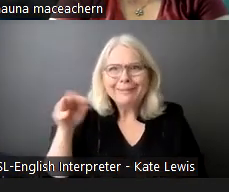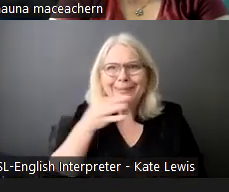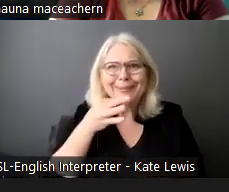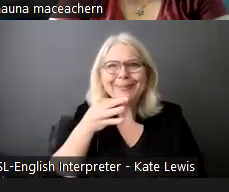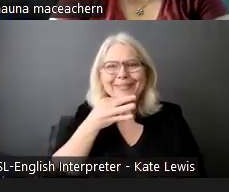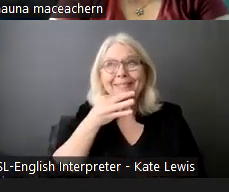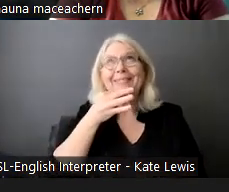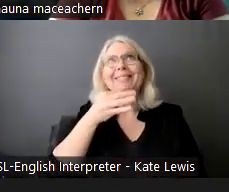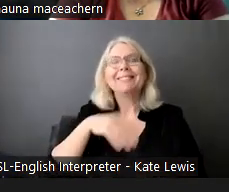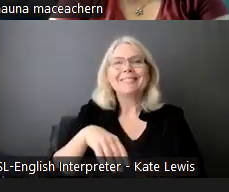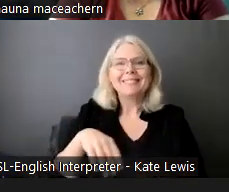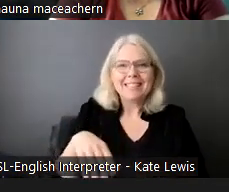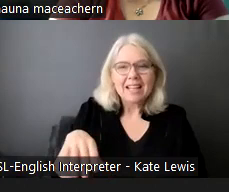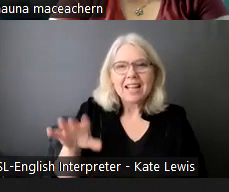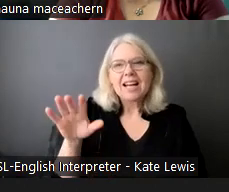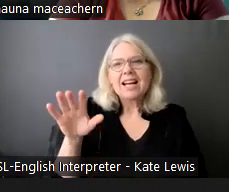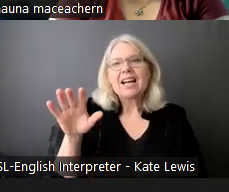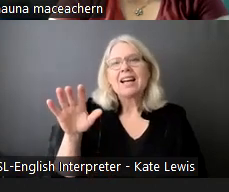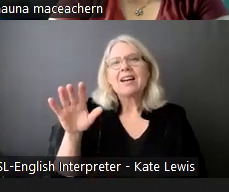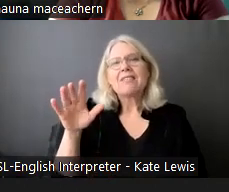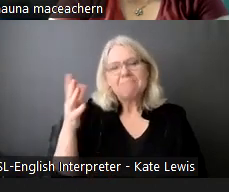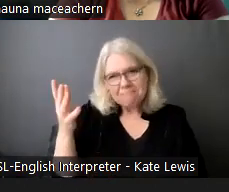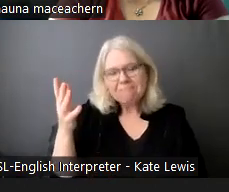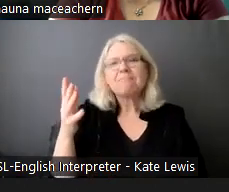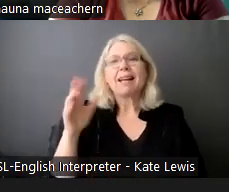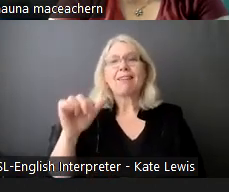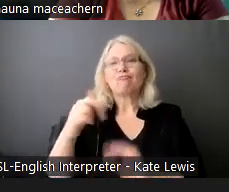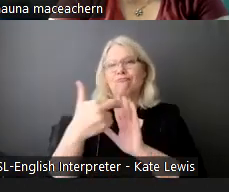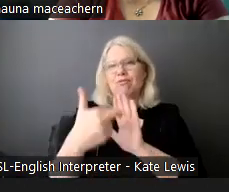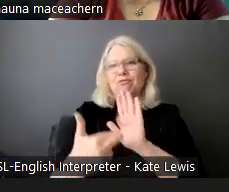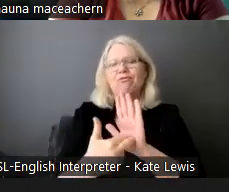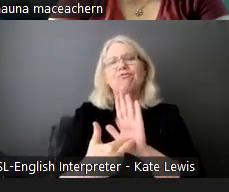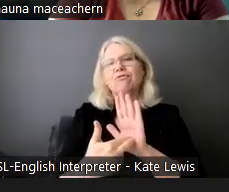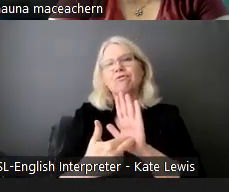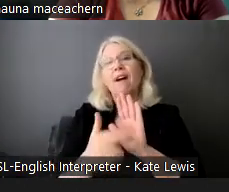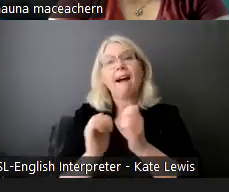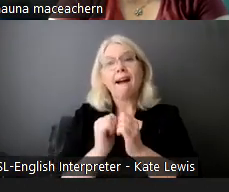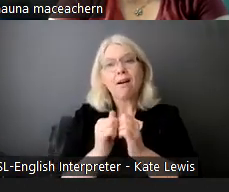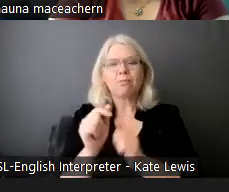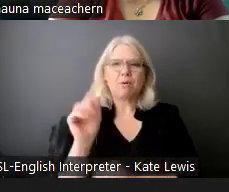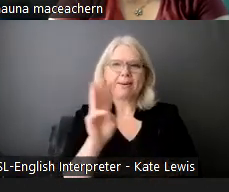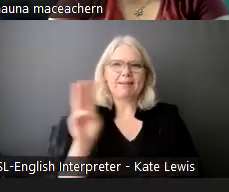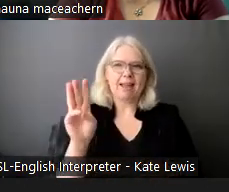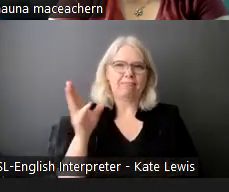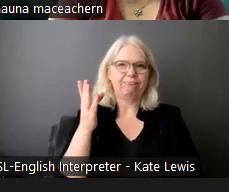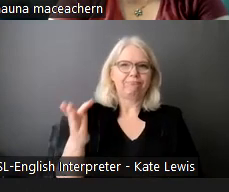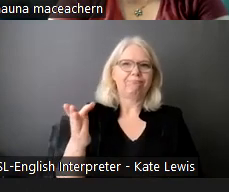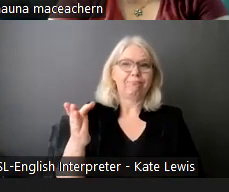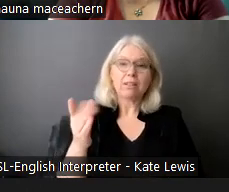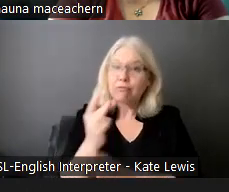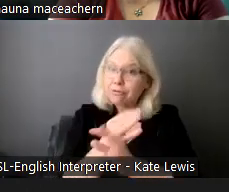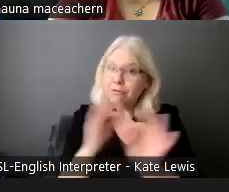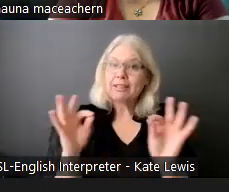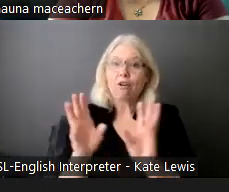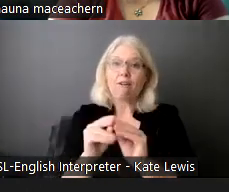corner as time is flying by. Registration is available through our website right now. This is a free